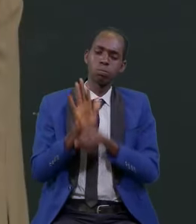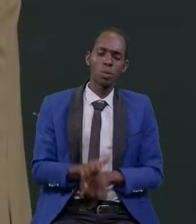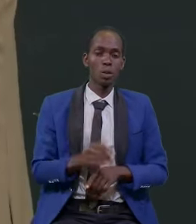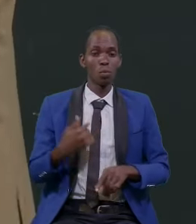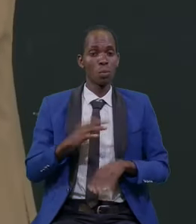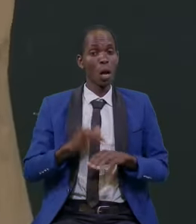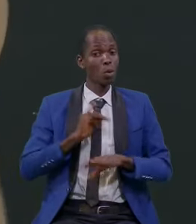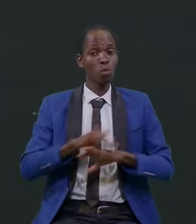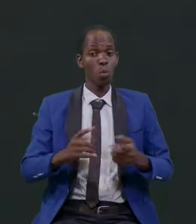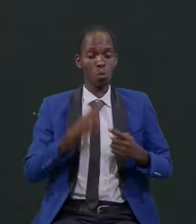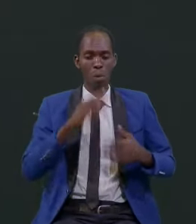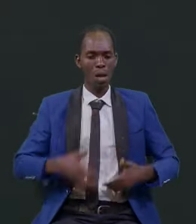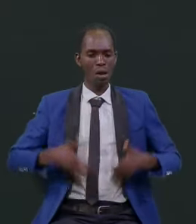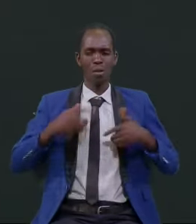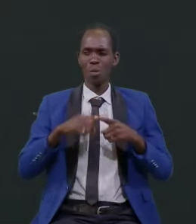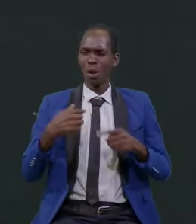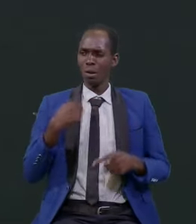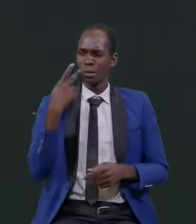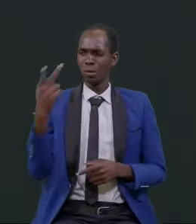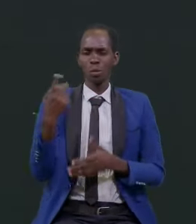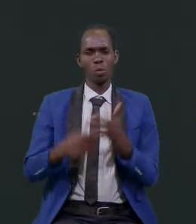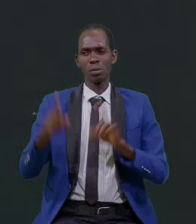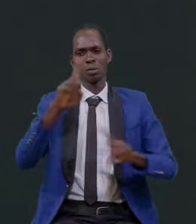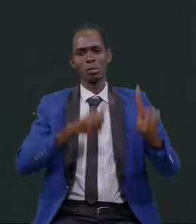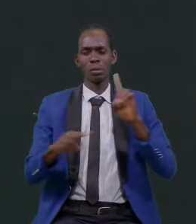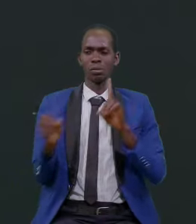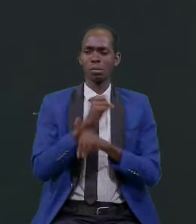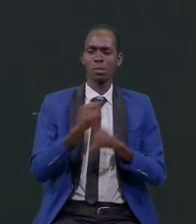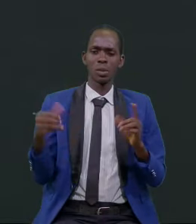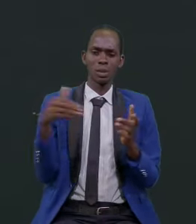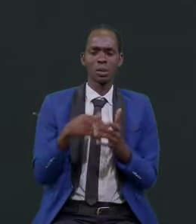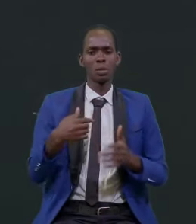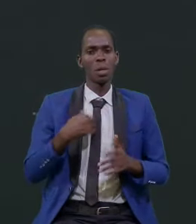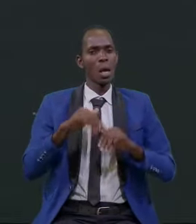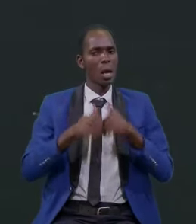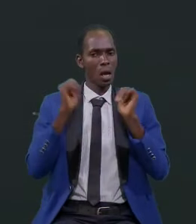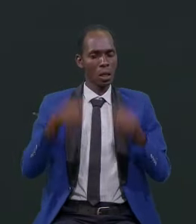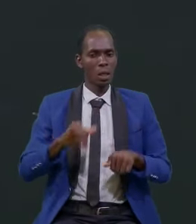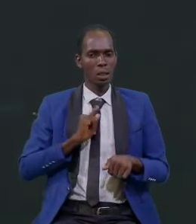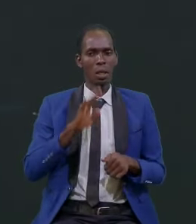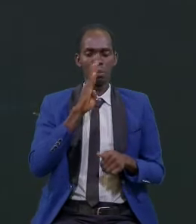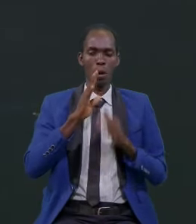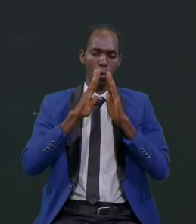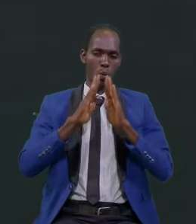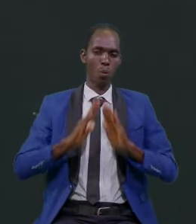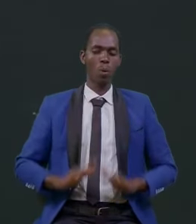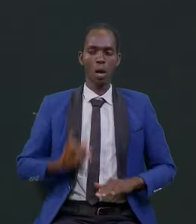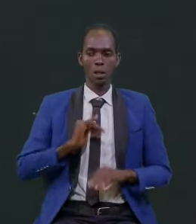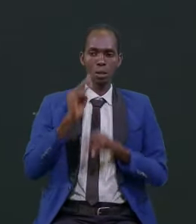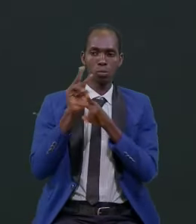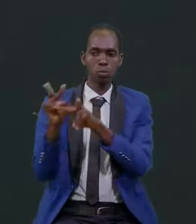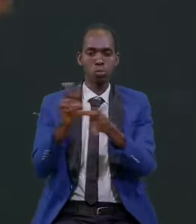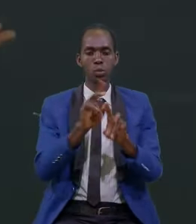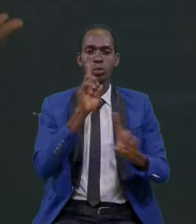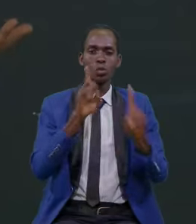but you know what they say. I know, how can somebody remain cool and quiet when they say this kind of thing before